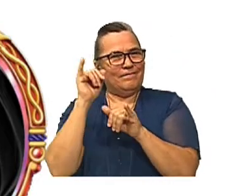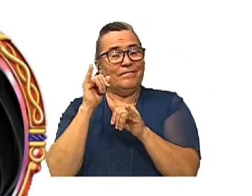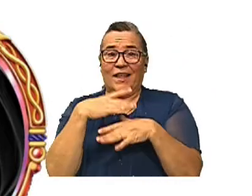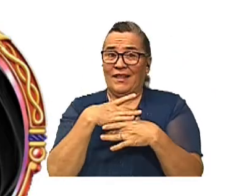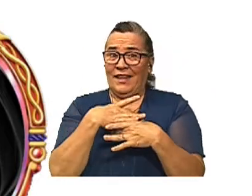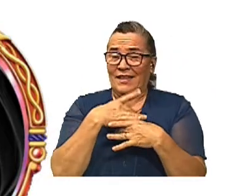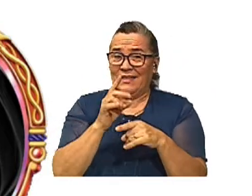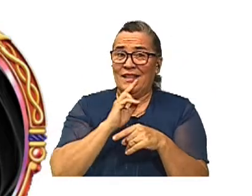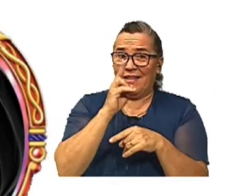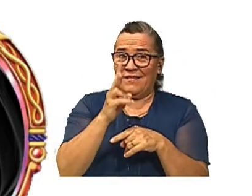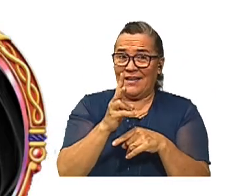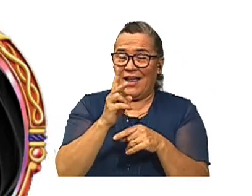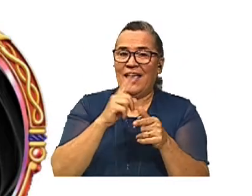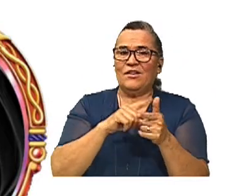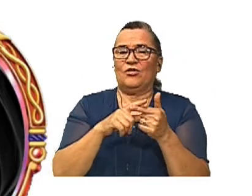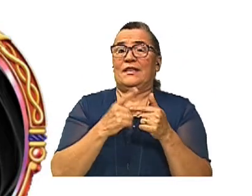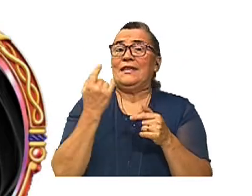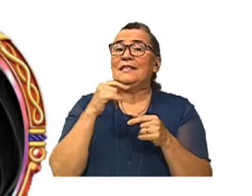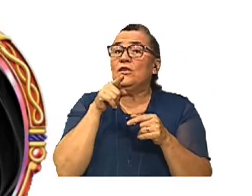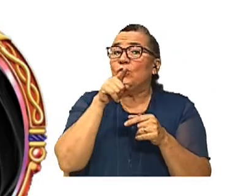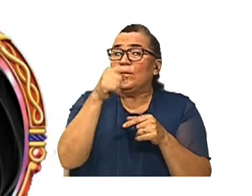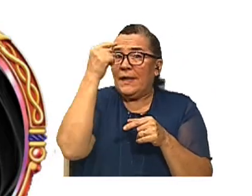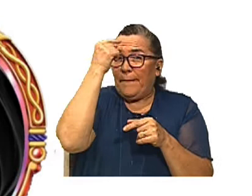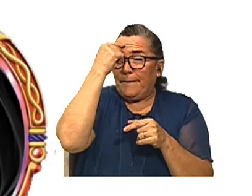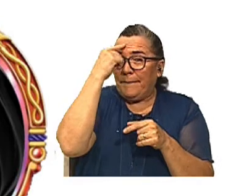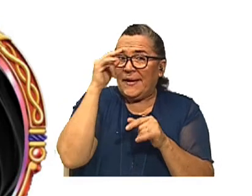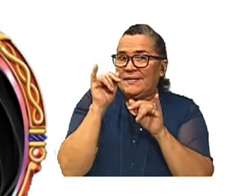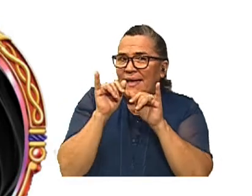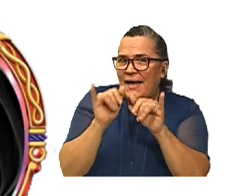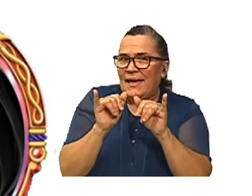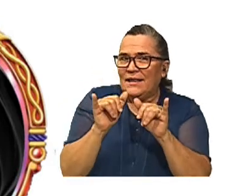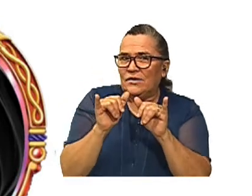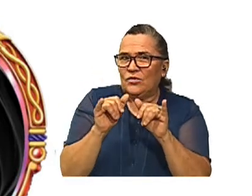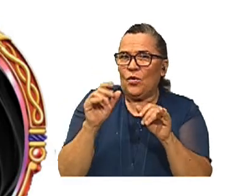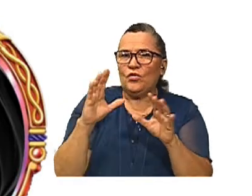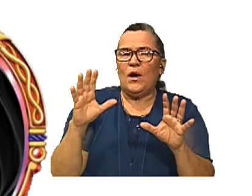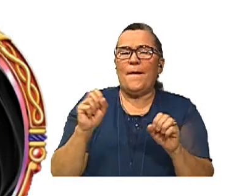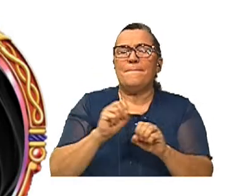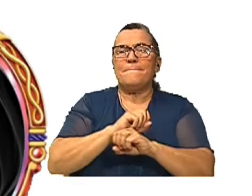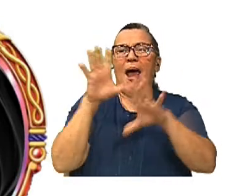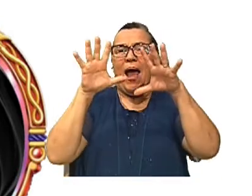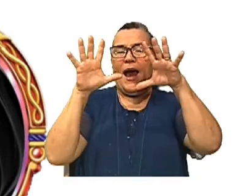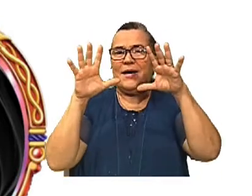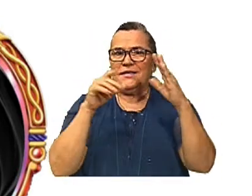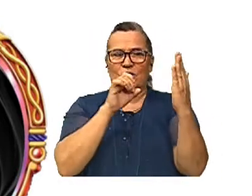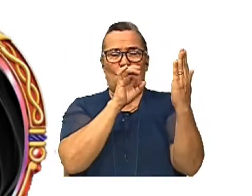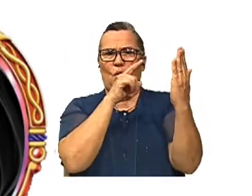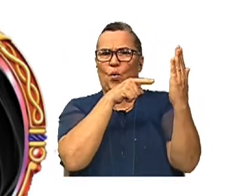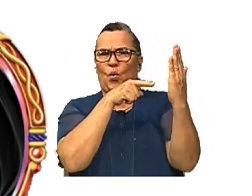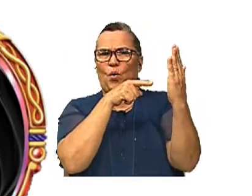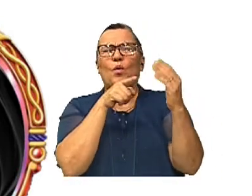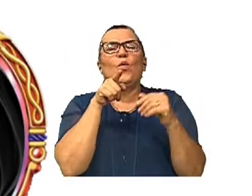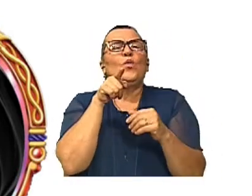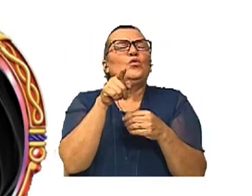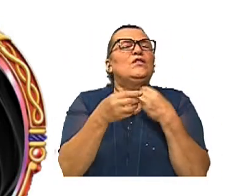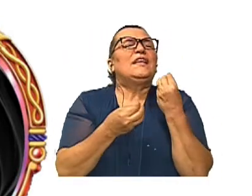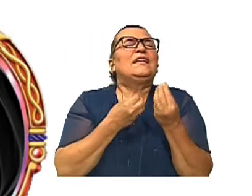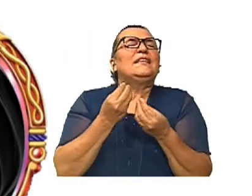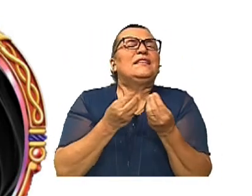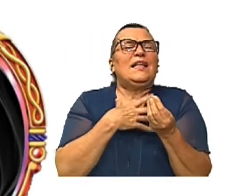Interesting, right? If you think about this, if you had a magic mirror, what would you want it to show